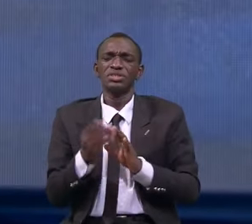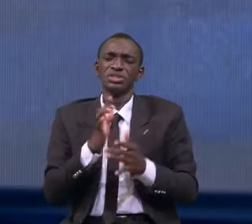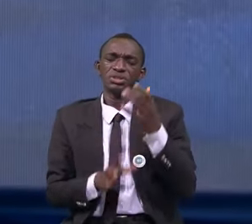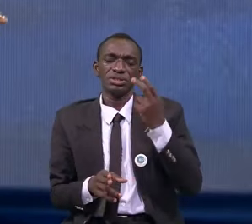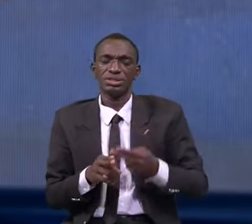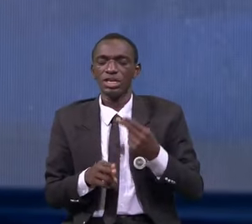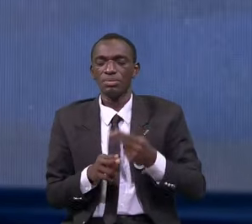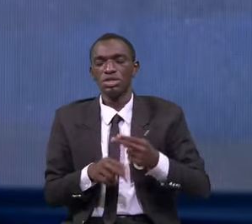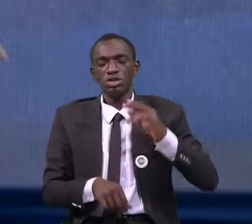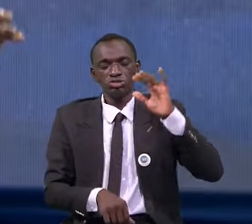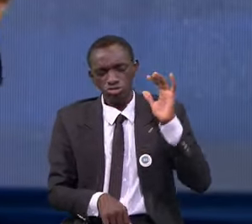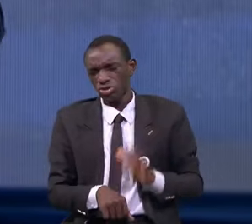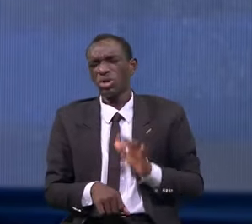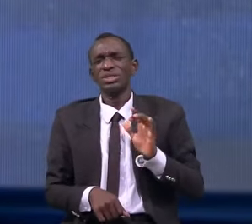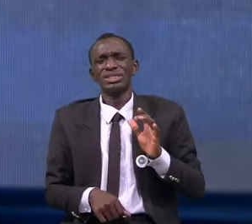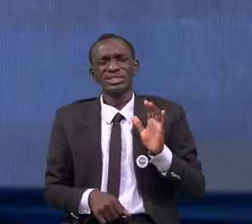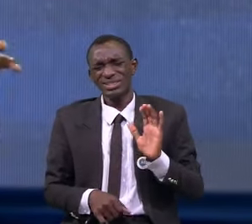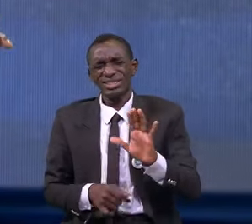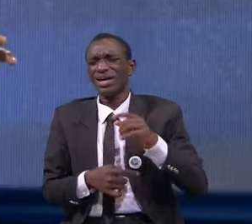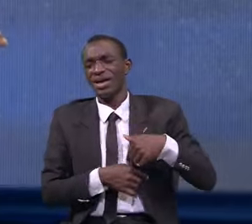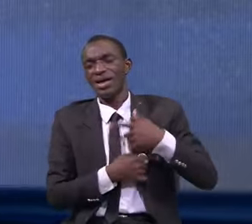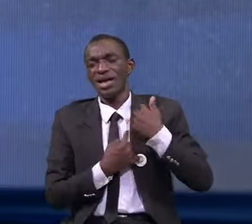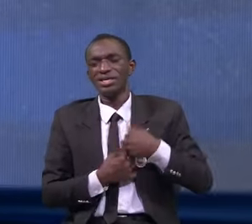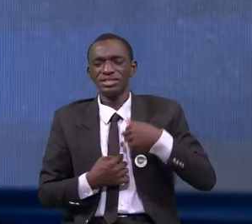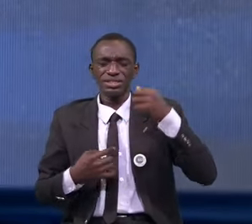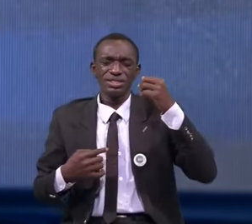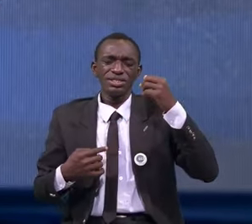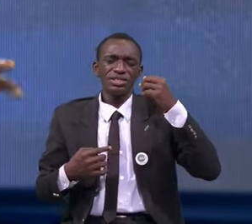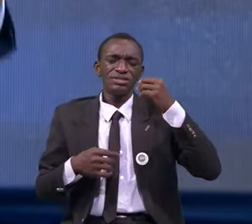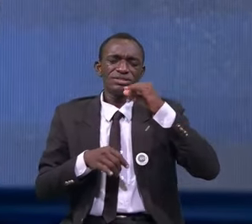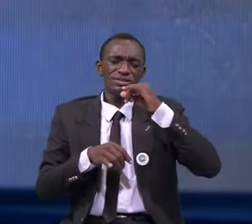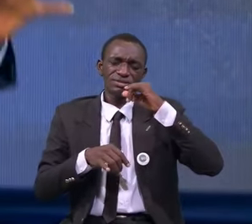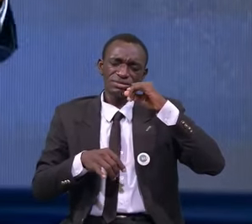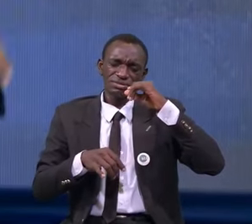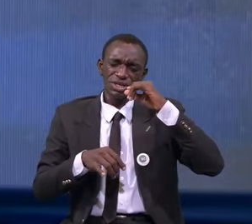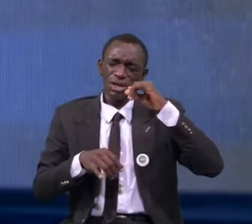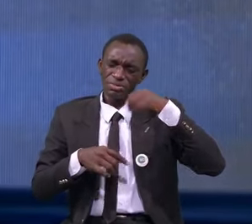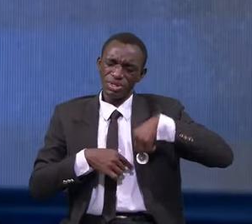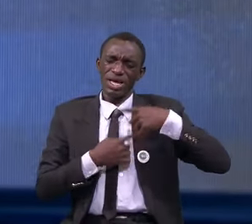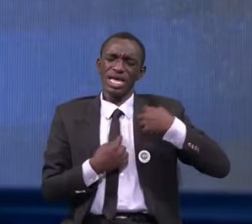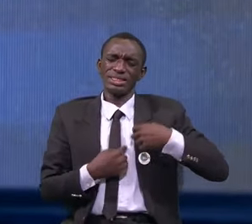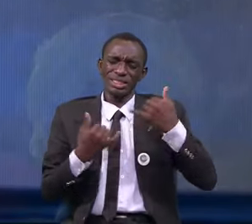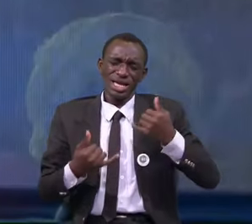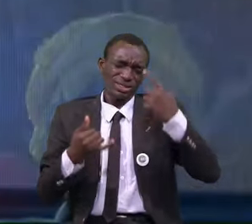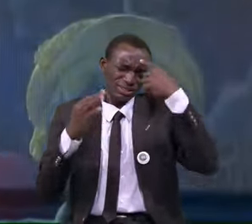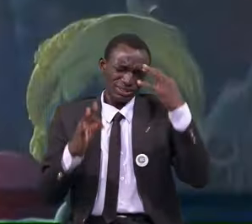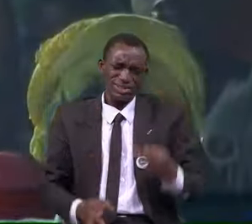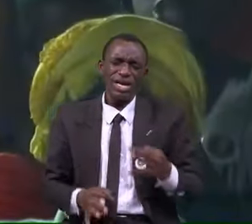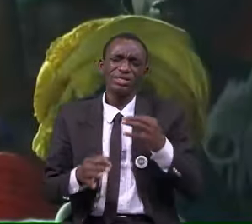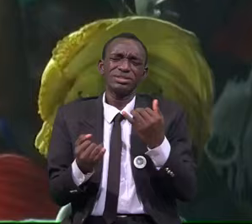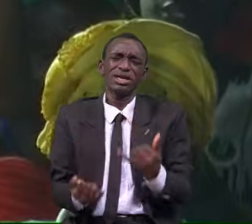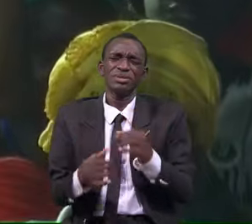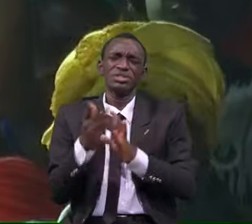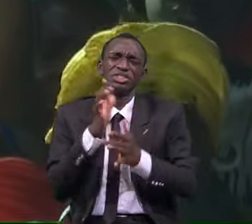the heart, the seat of decision in their lives right now in Jesus' name.